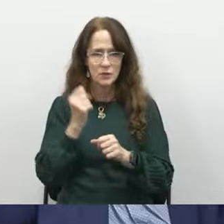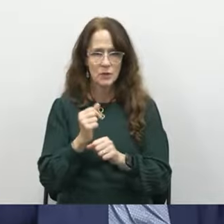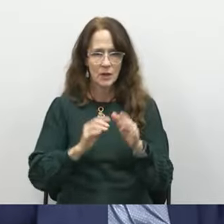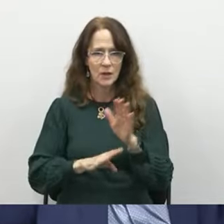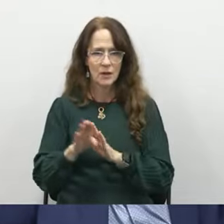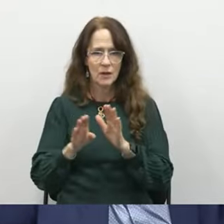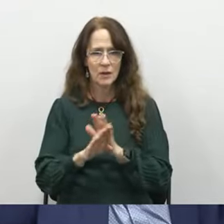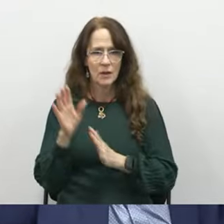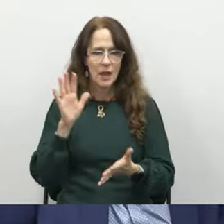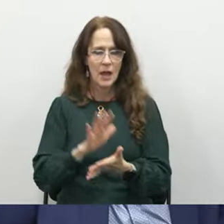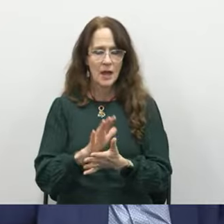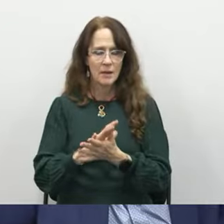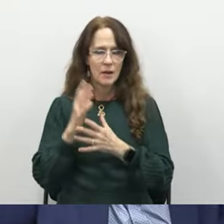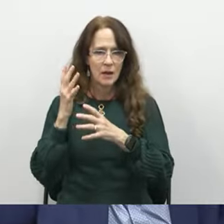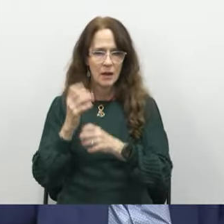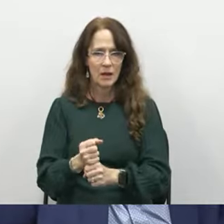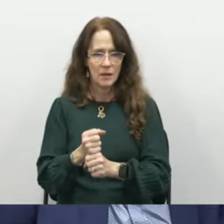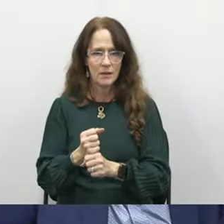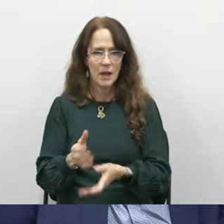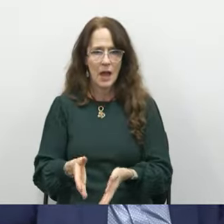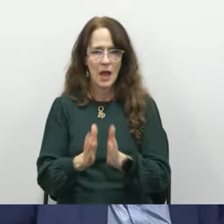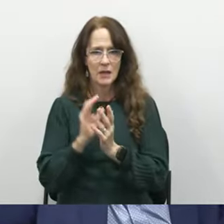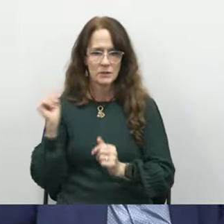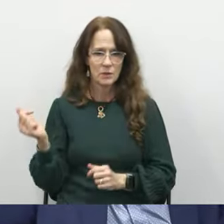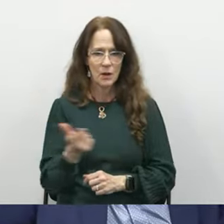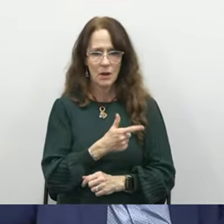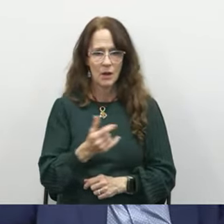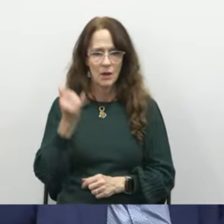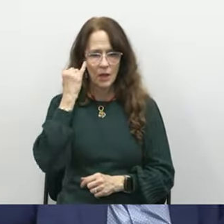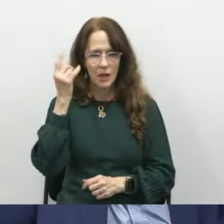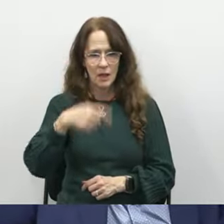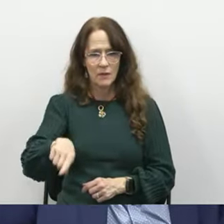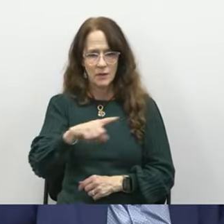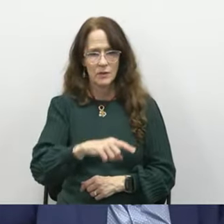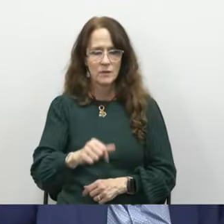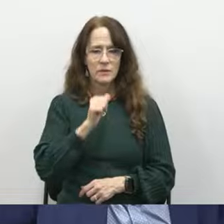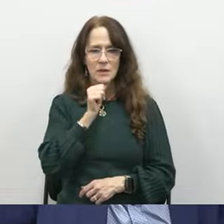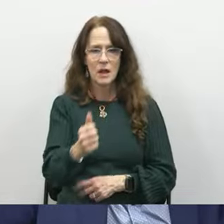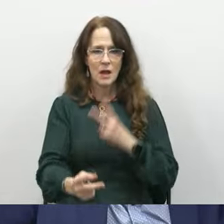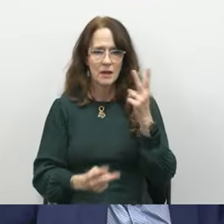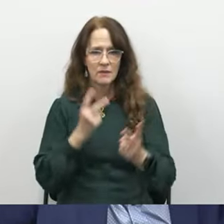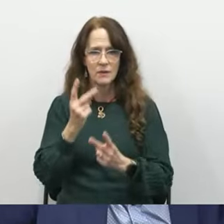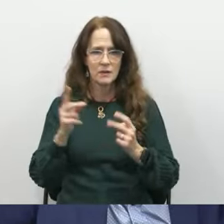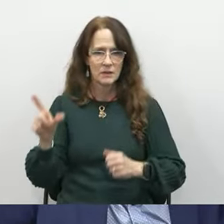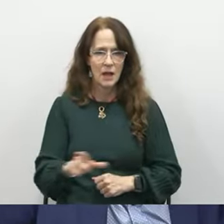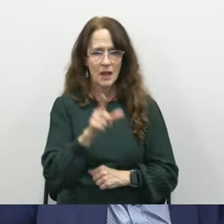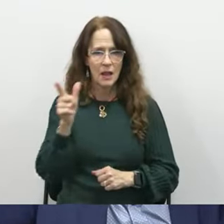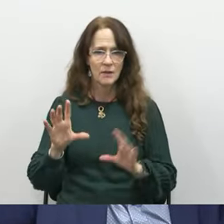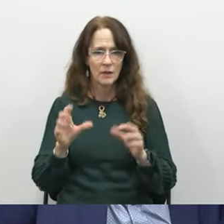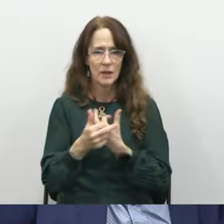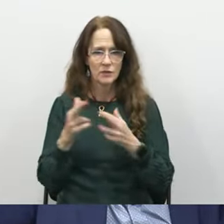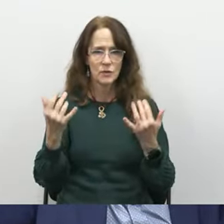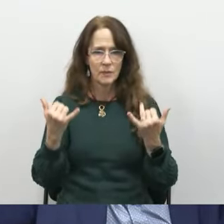academic confidence. So I ask you all, if you have not visited a library classroom this year, who